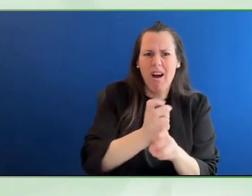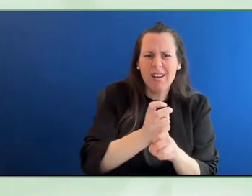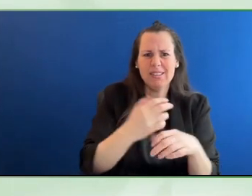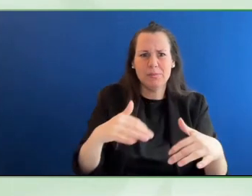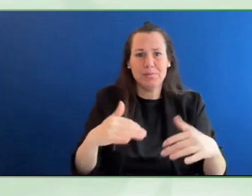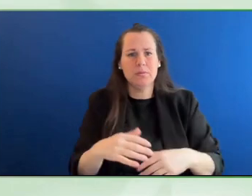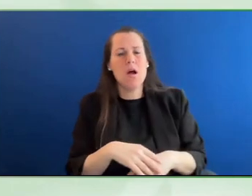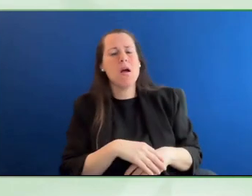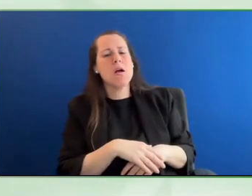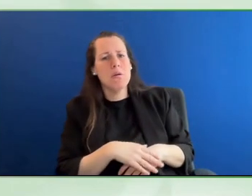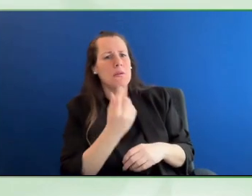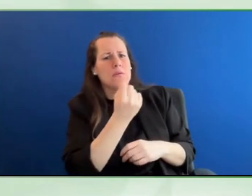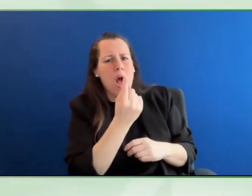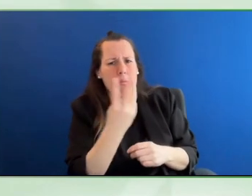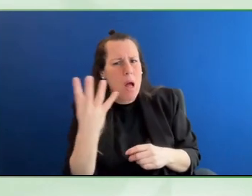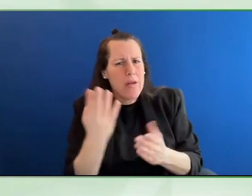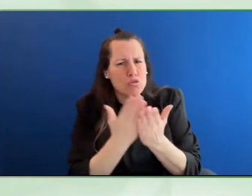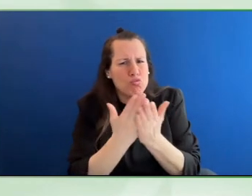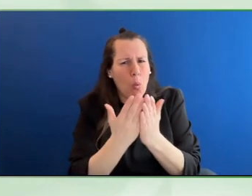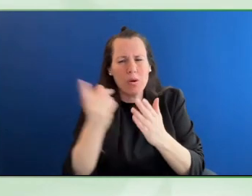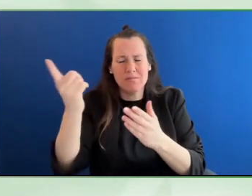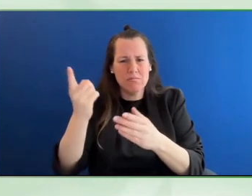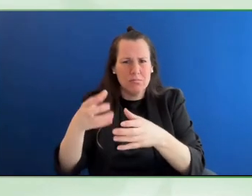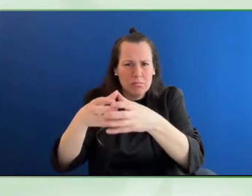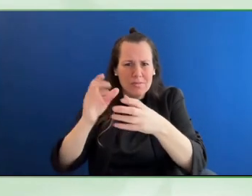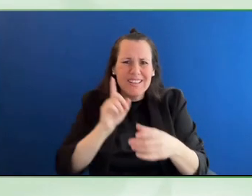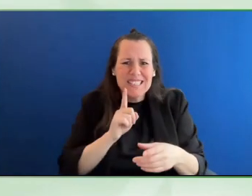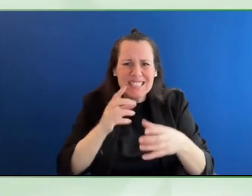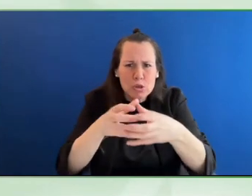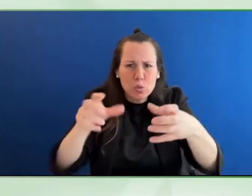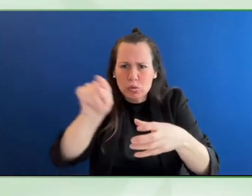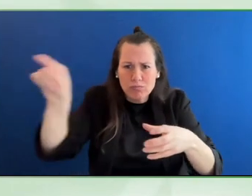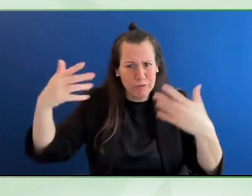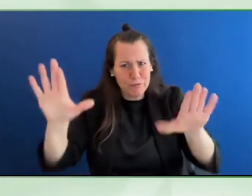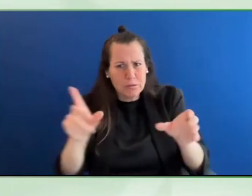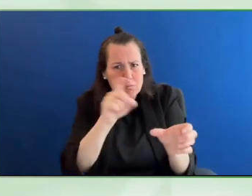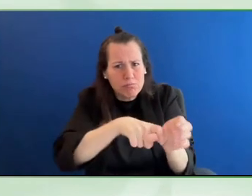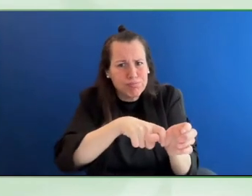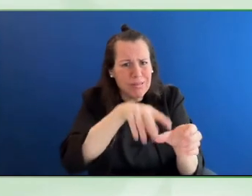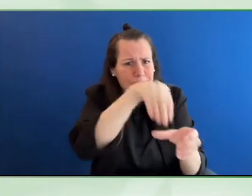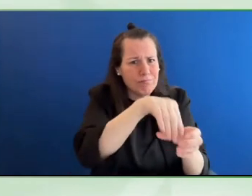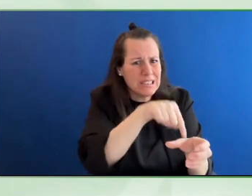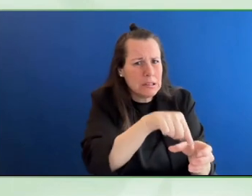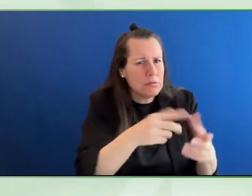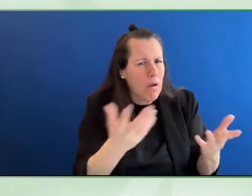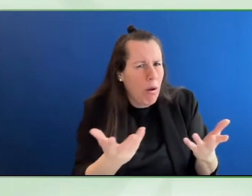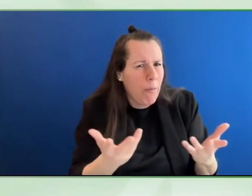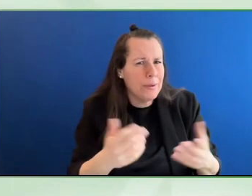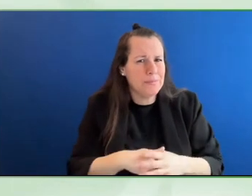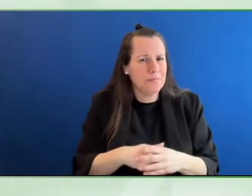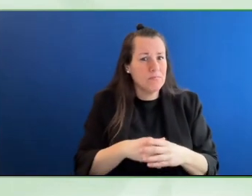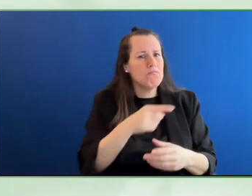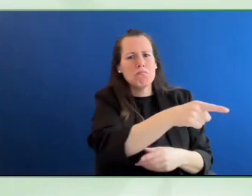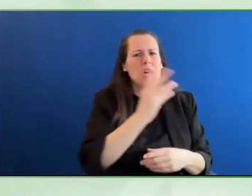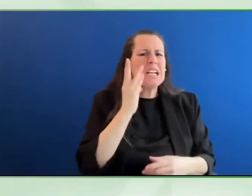any computer on any of its branches to now having Morphic on all the computers in all of its branches, and it's